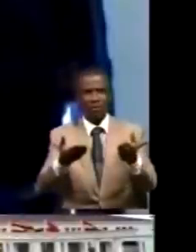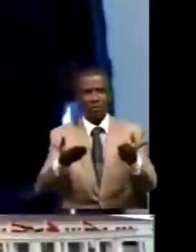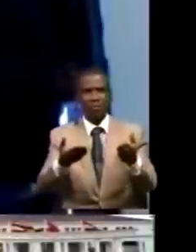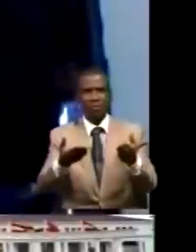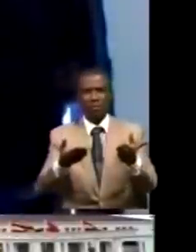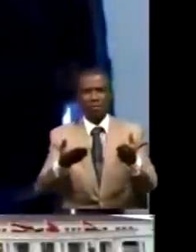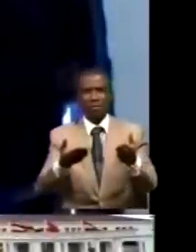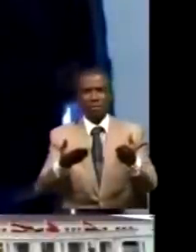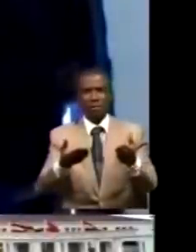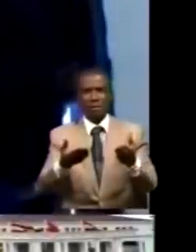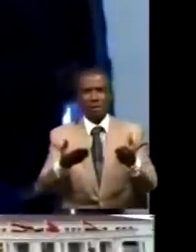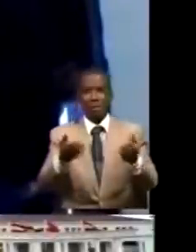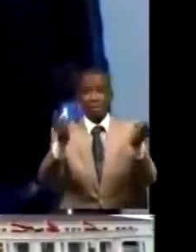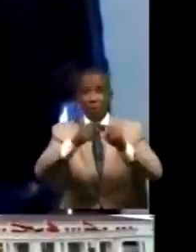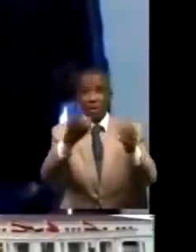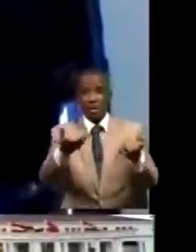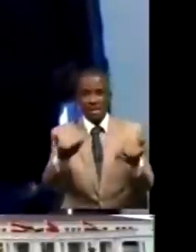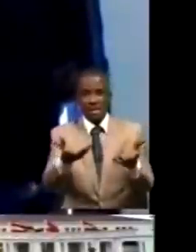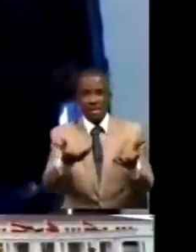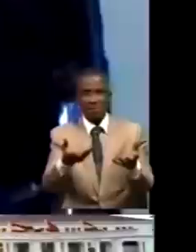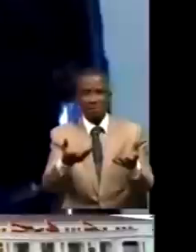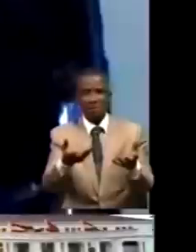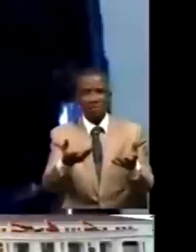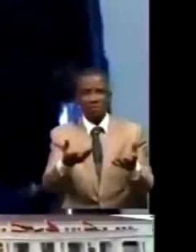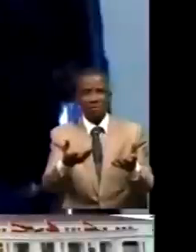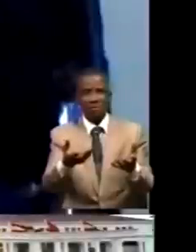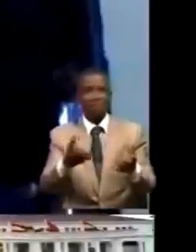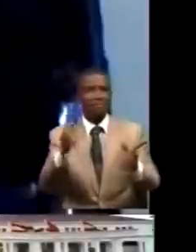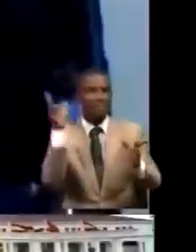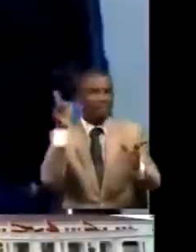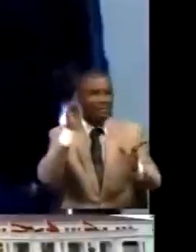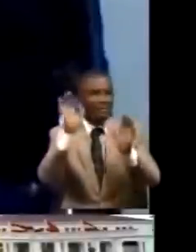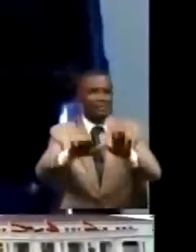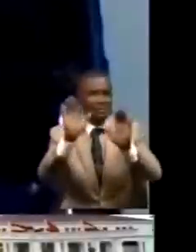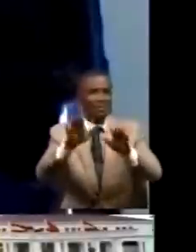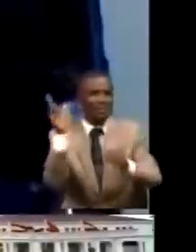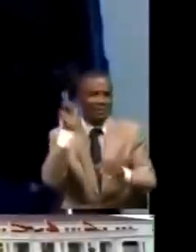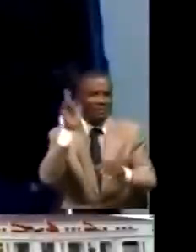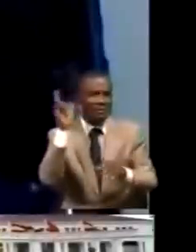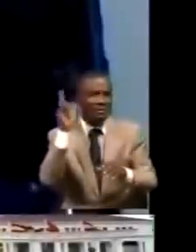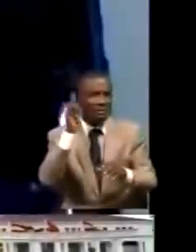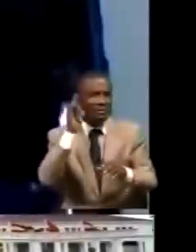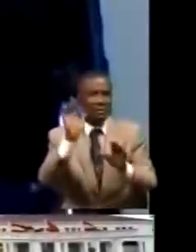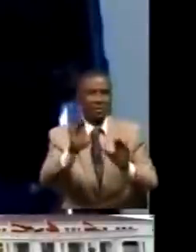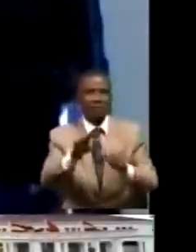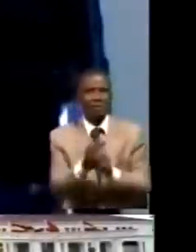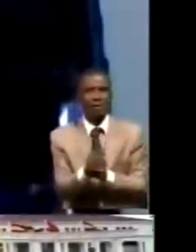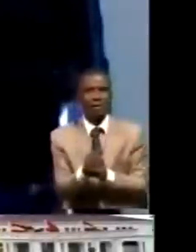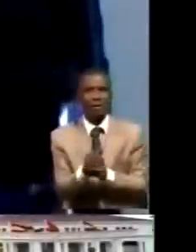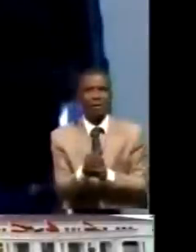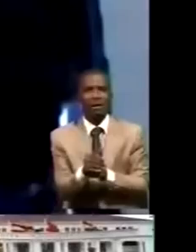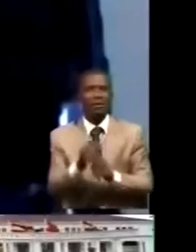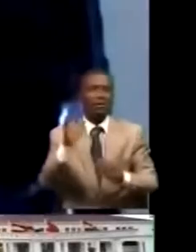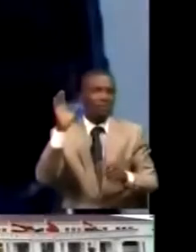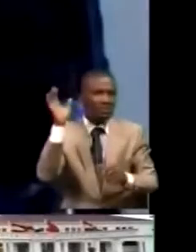practice and the efficiency with which declared the results. That's why we're in court. Mr. Witness,